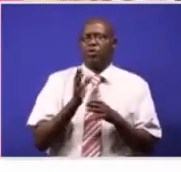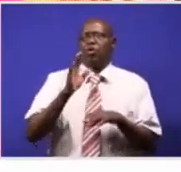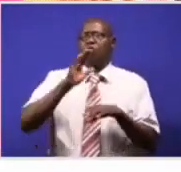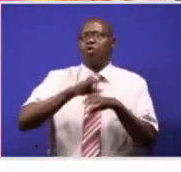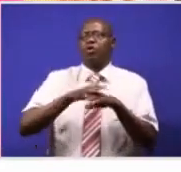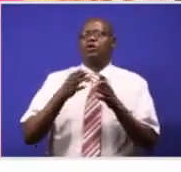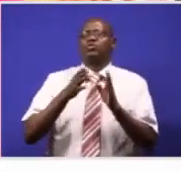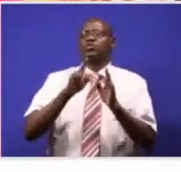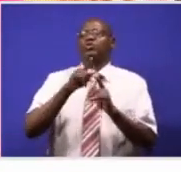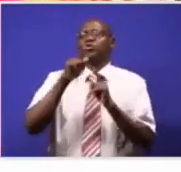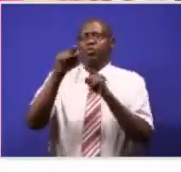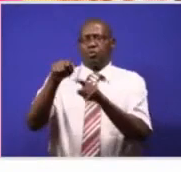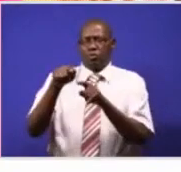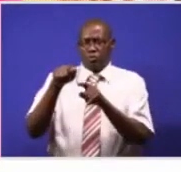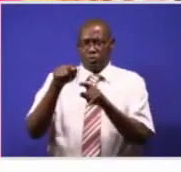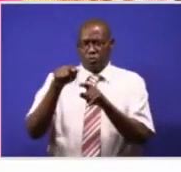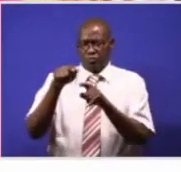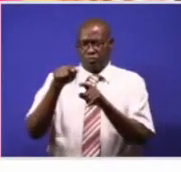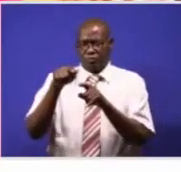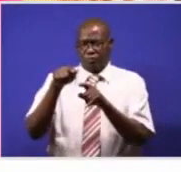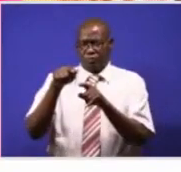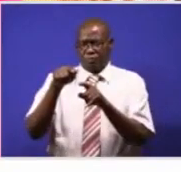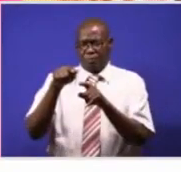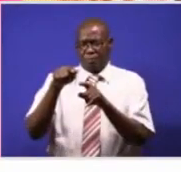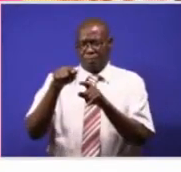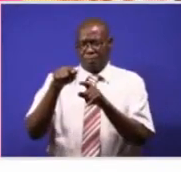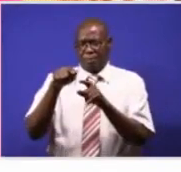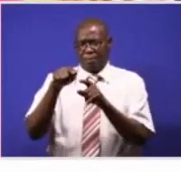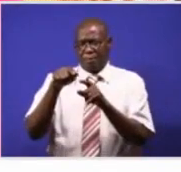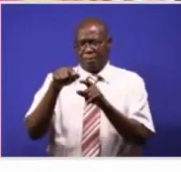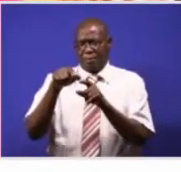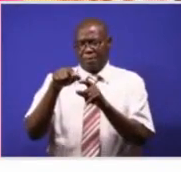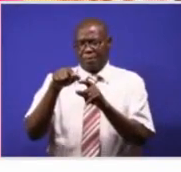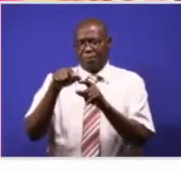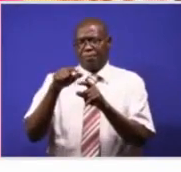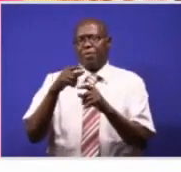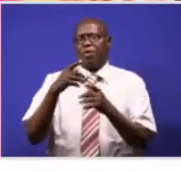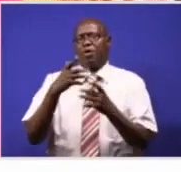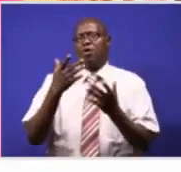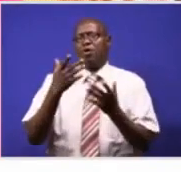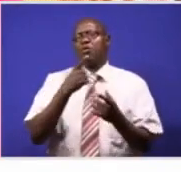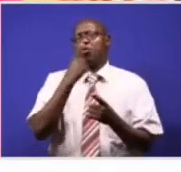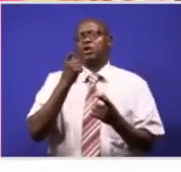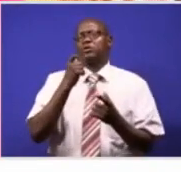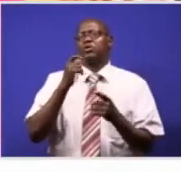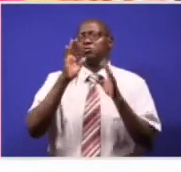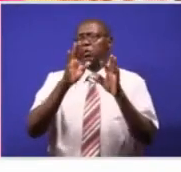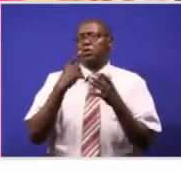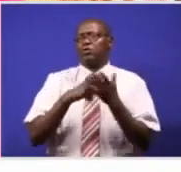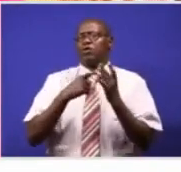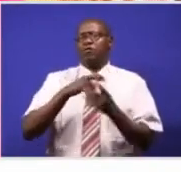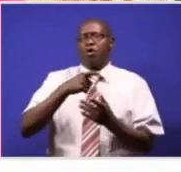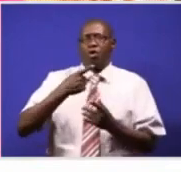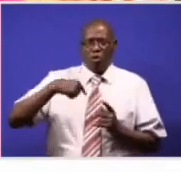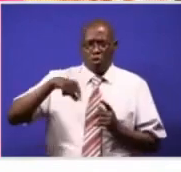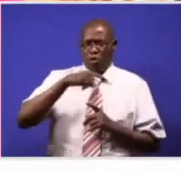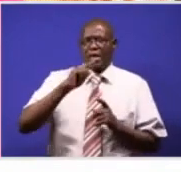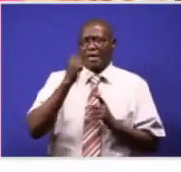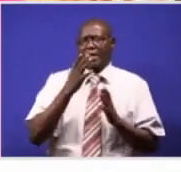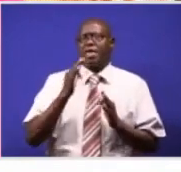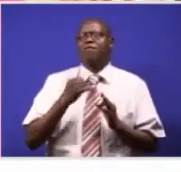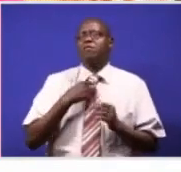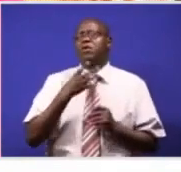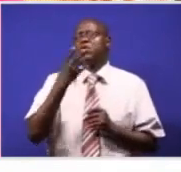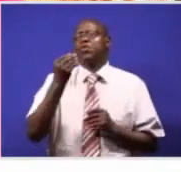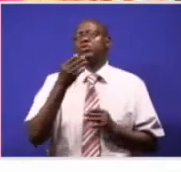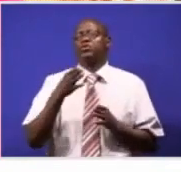streets. Probably the most important question is, for all of us Kenyans, if I went to the